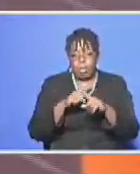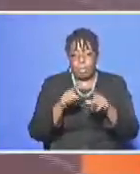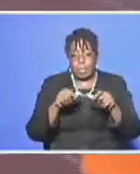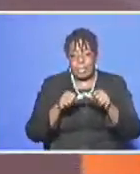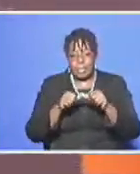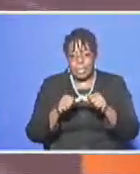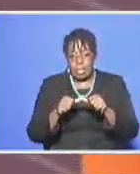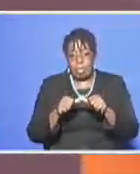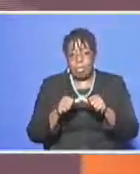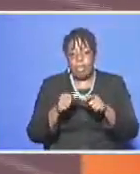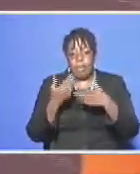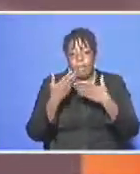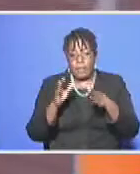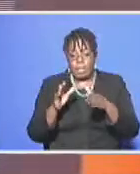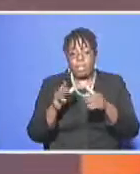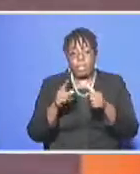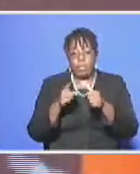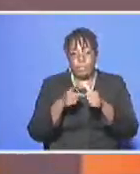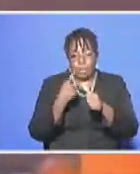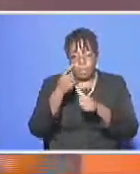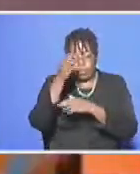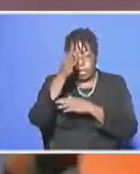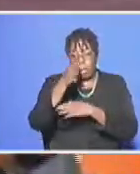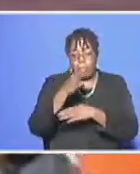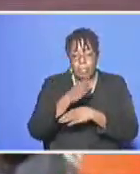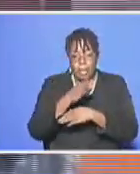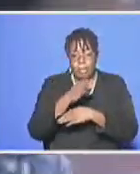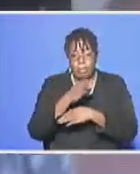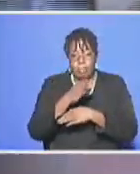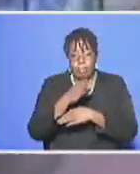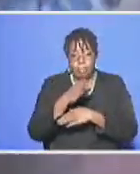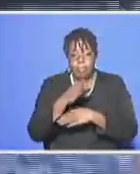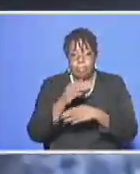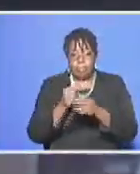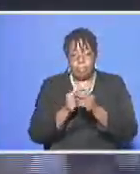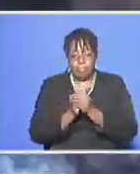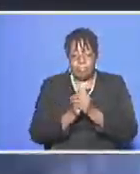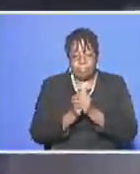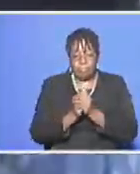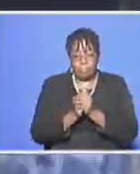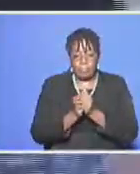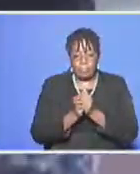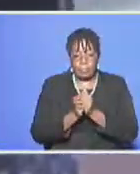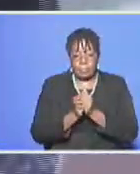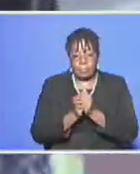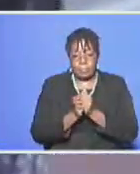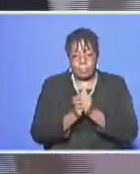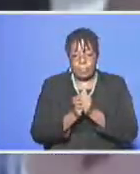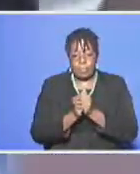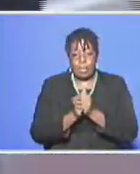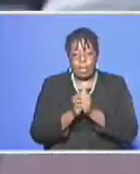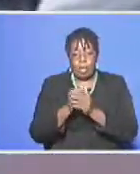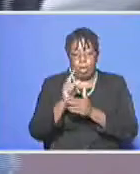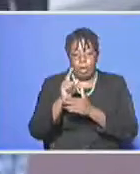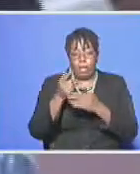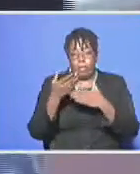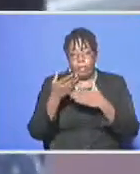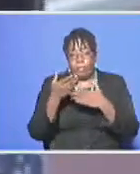tape, finishing first in the men's 200 meters in a season's best time of 44.47 seconds. Norman settled for third